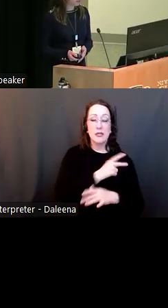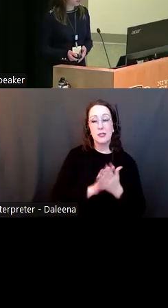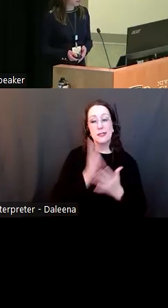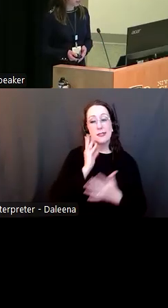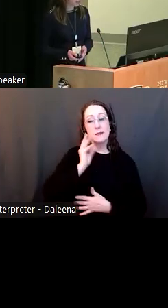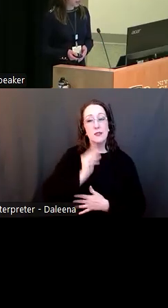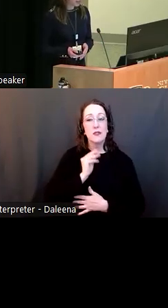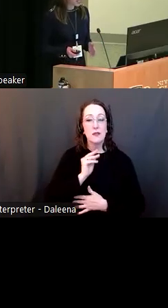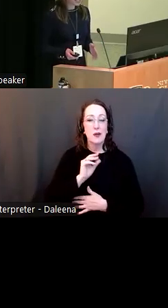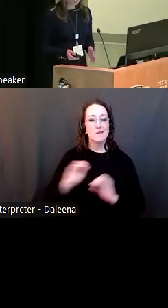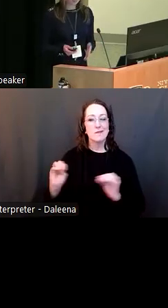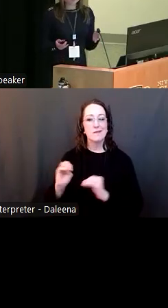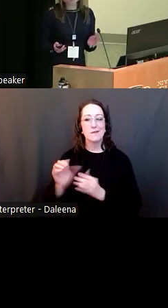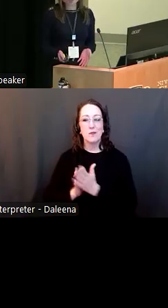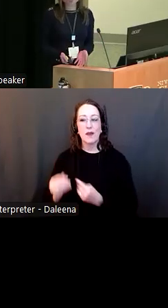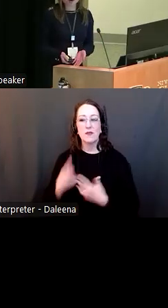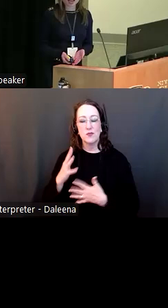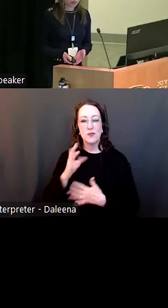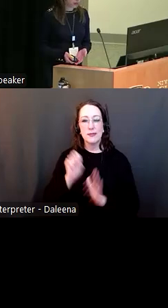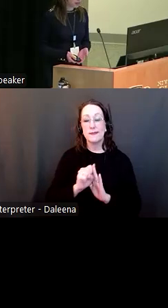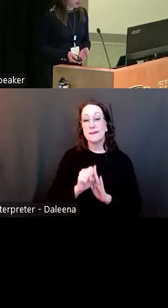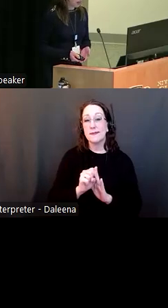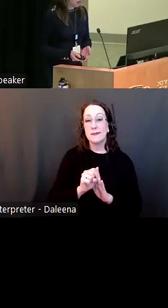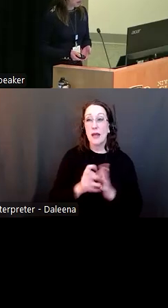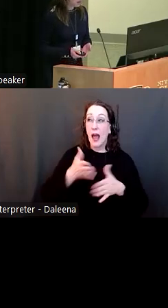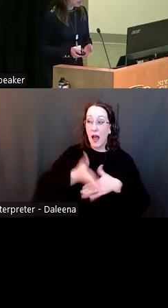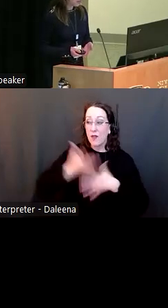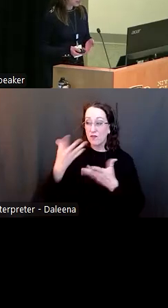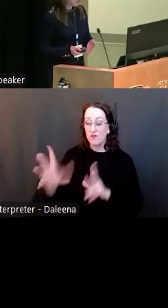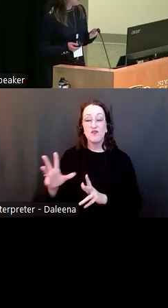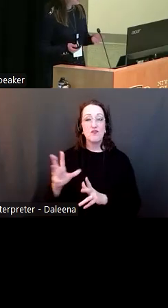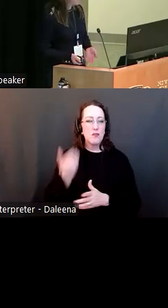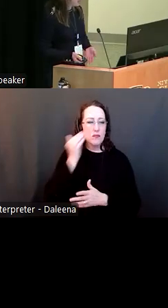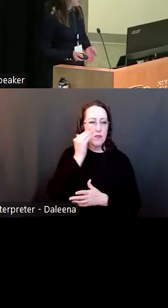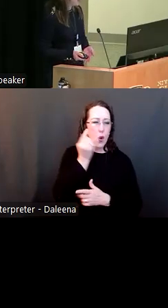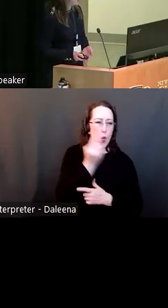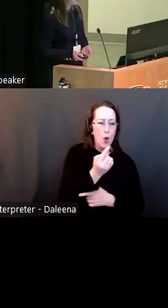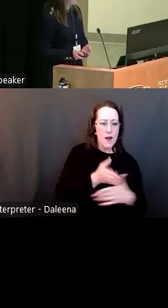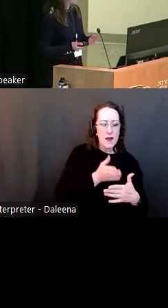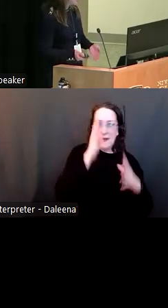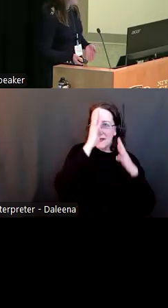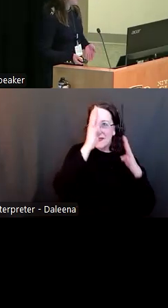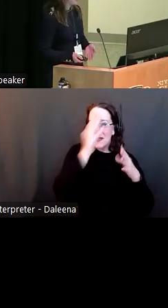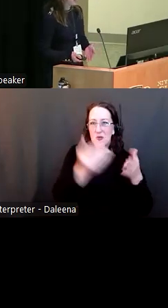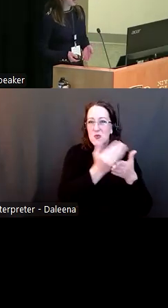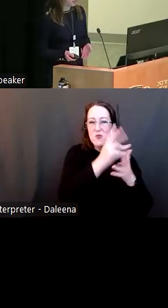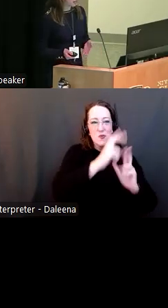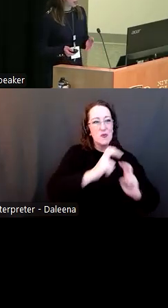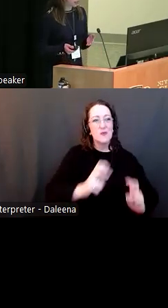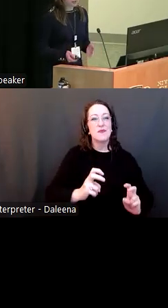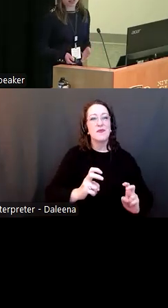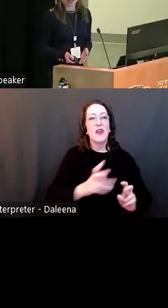symptoms. Lastly, I hope you walk away with knowledge of at least one innovation in the assessment